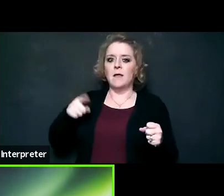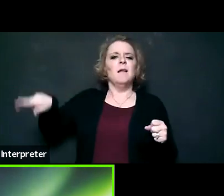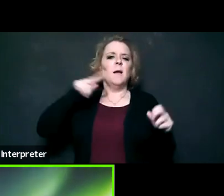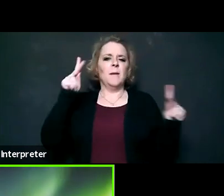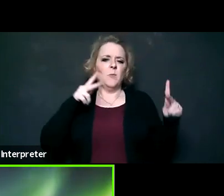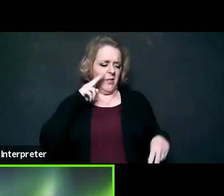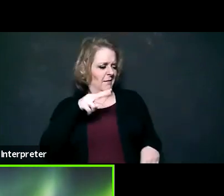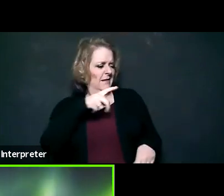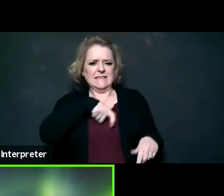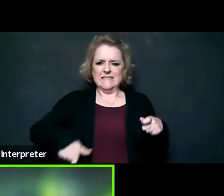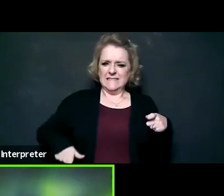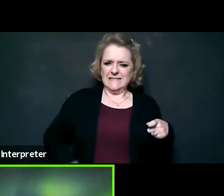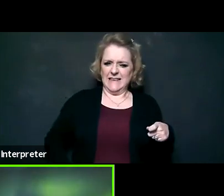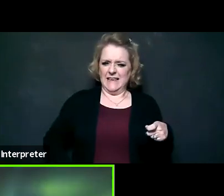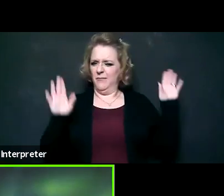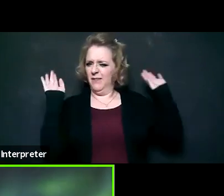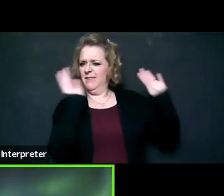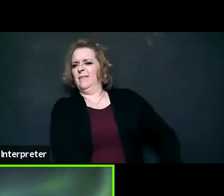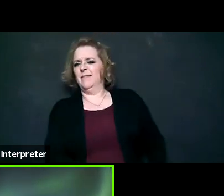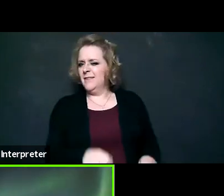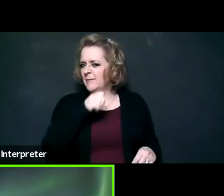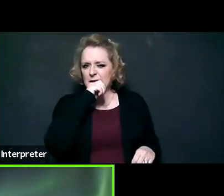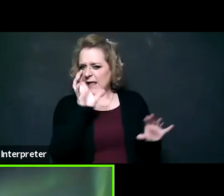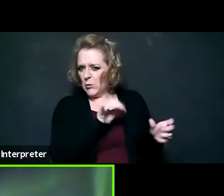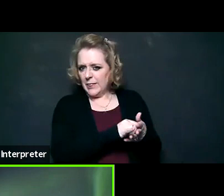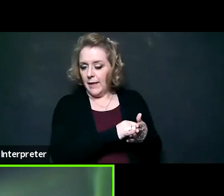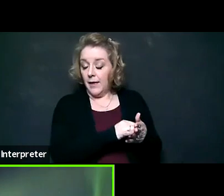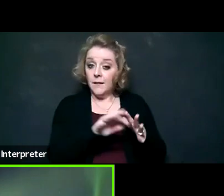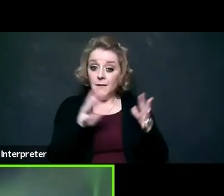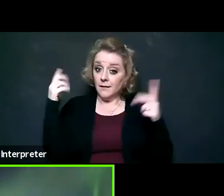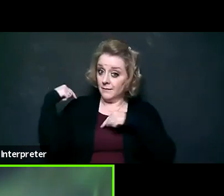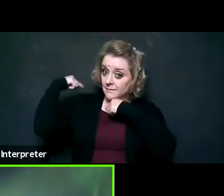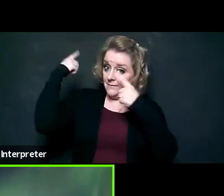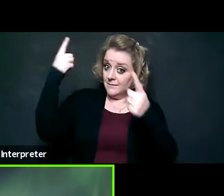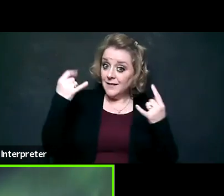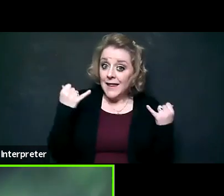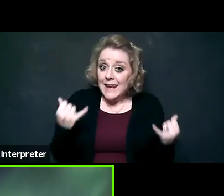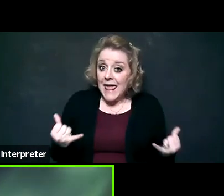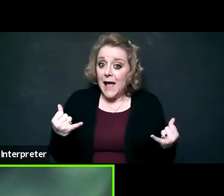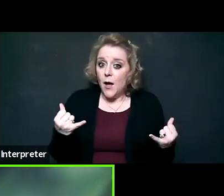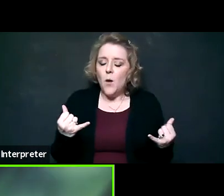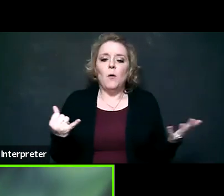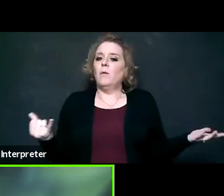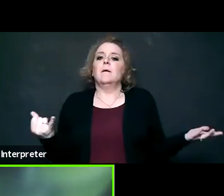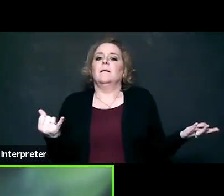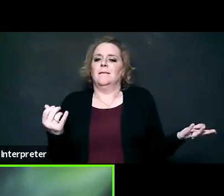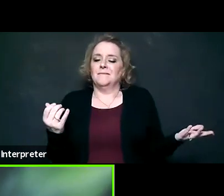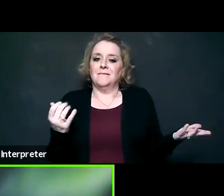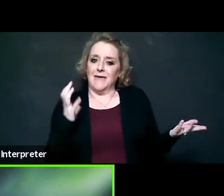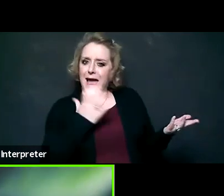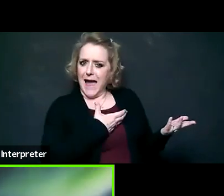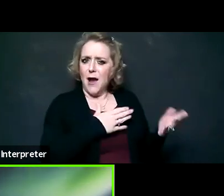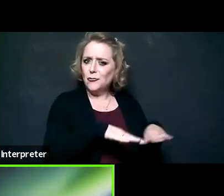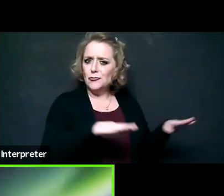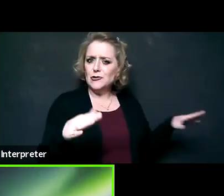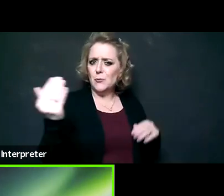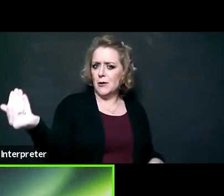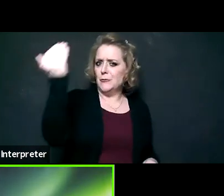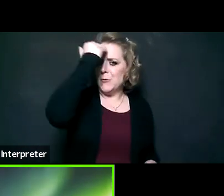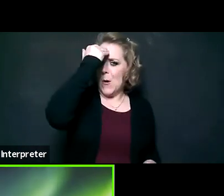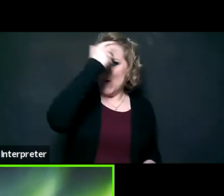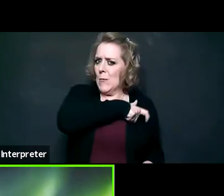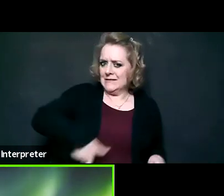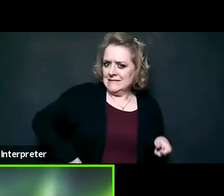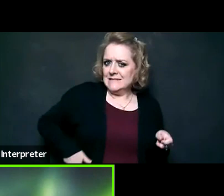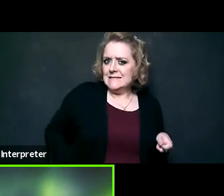that nobody'd ever do that. Well, guess what? I can't imagine our kids ever growing up not wearing a seatbelt. Just like I think our kids need